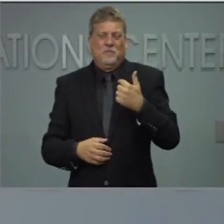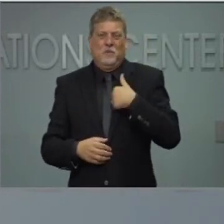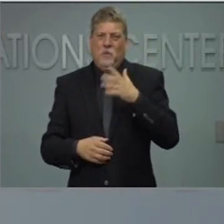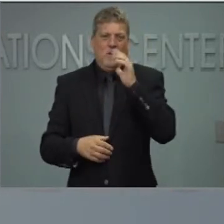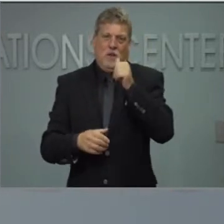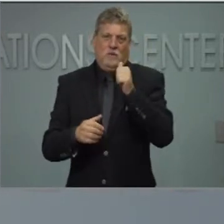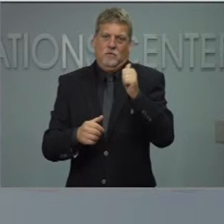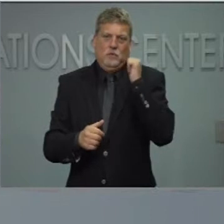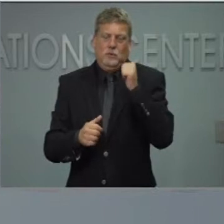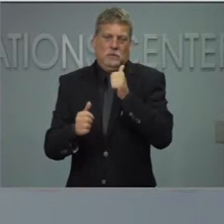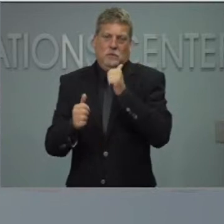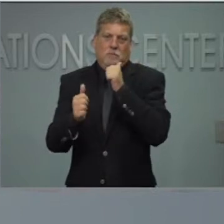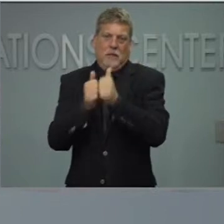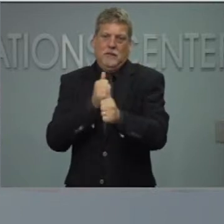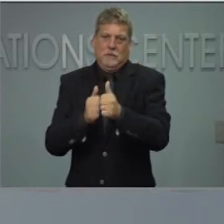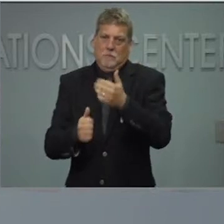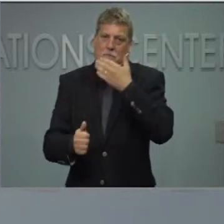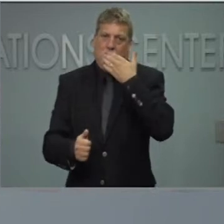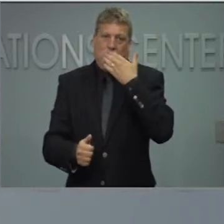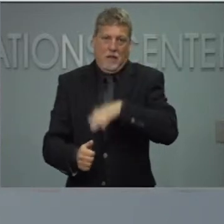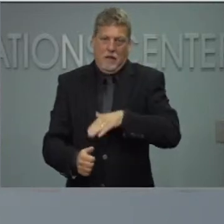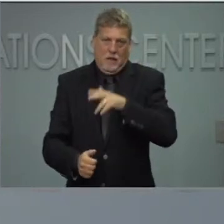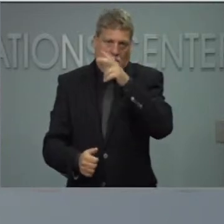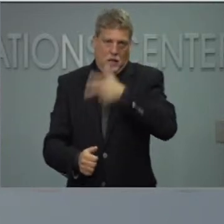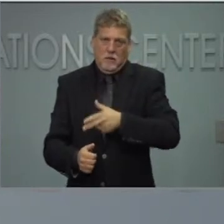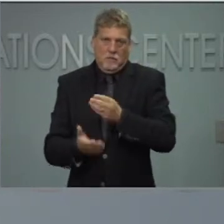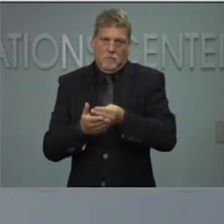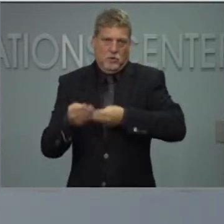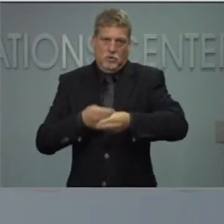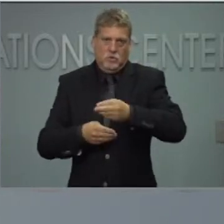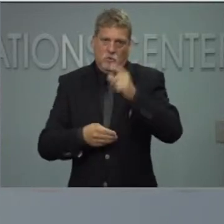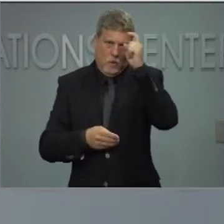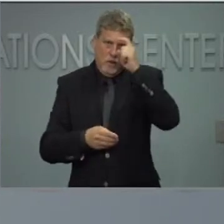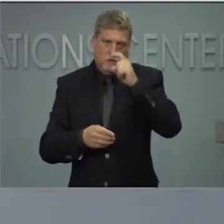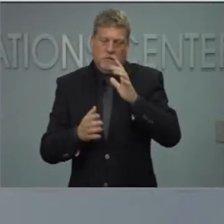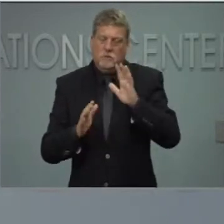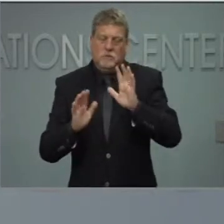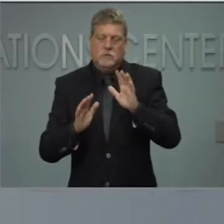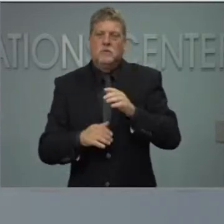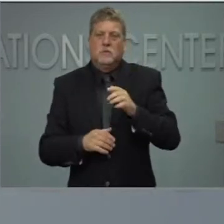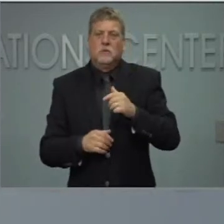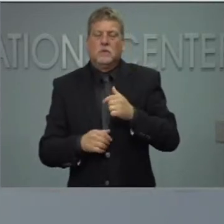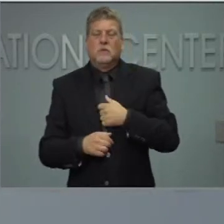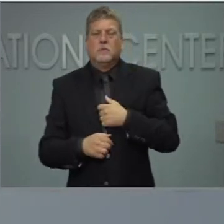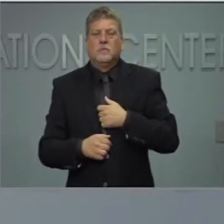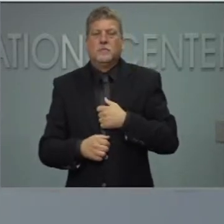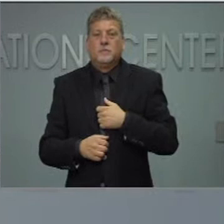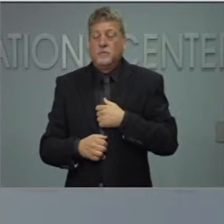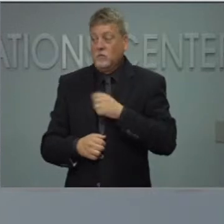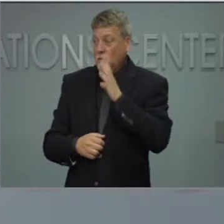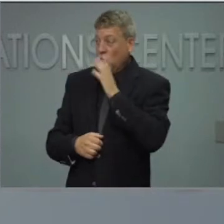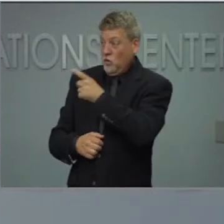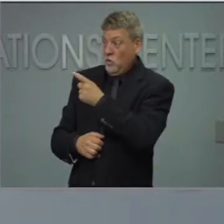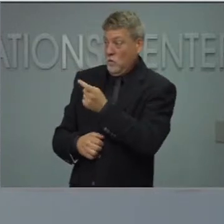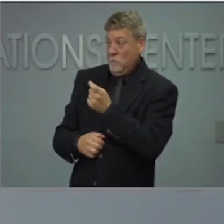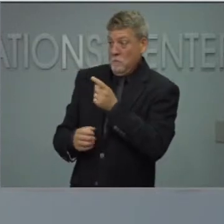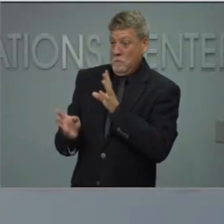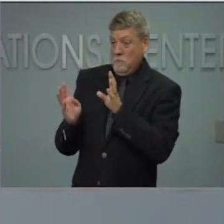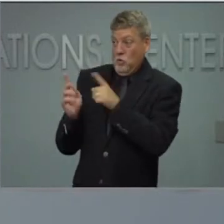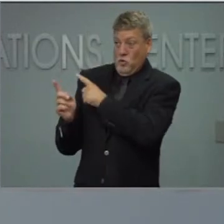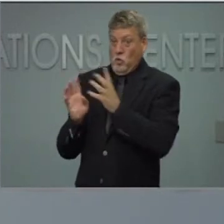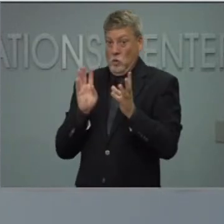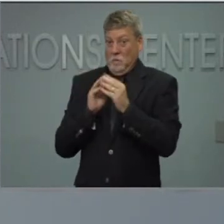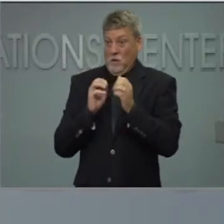and we'll veto it if we have to, but we want to try to find a way forward here. Are you going to meet with them before the conference budget comes out? So we've